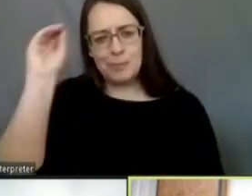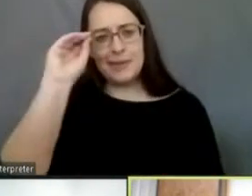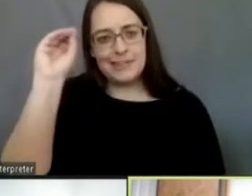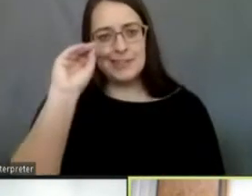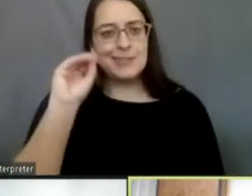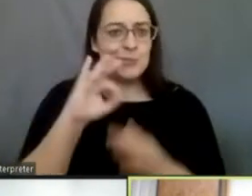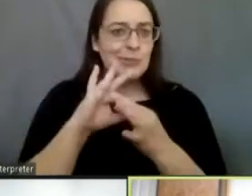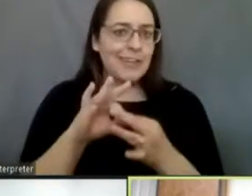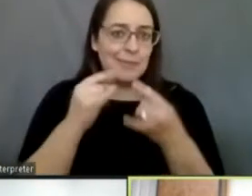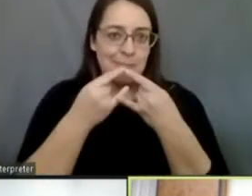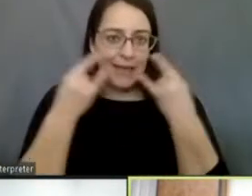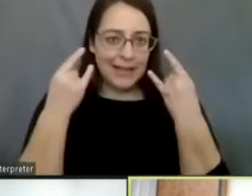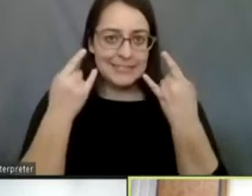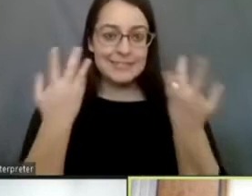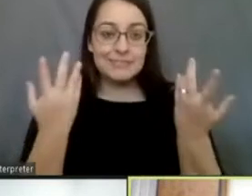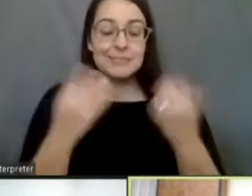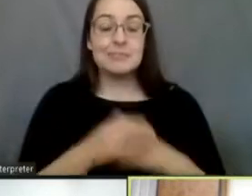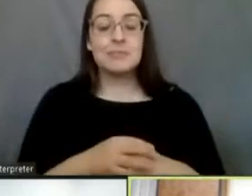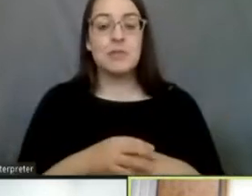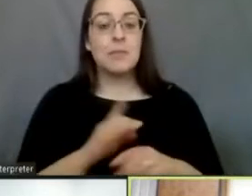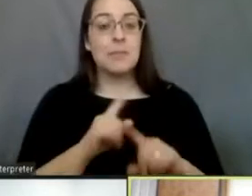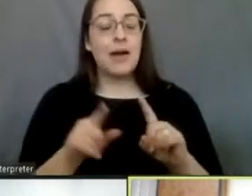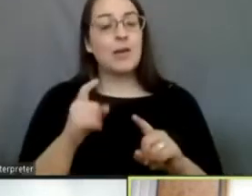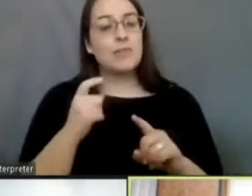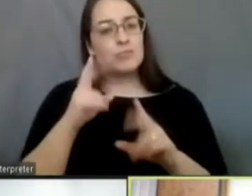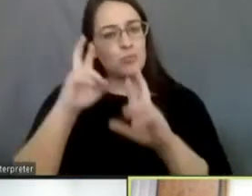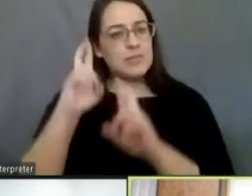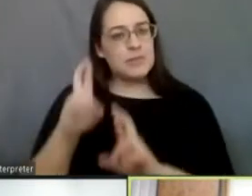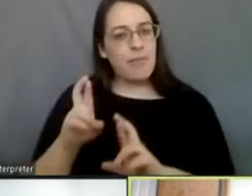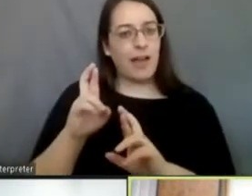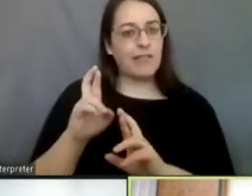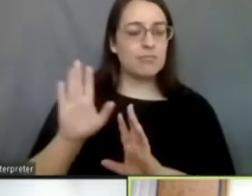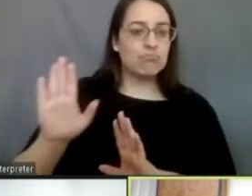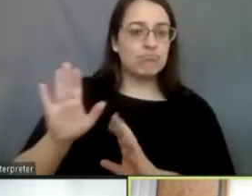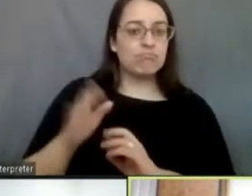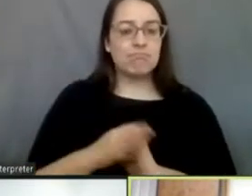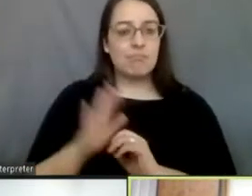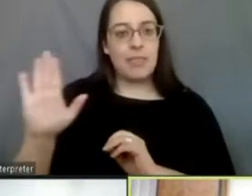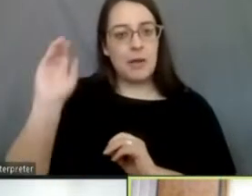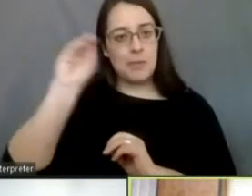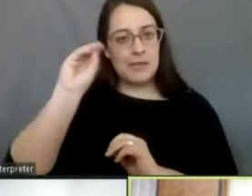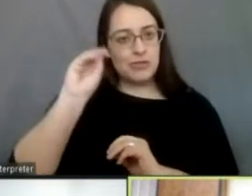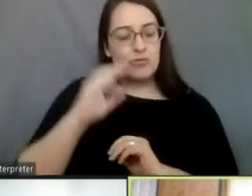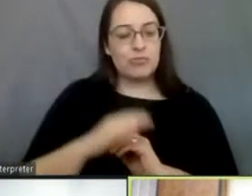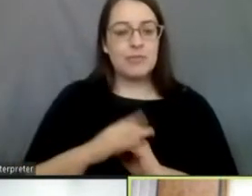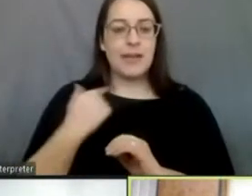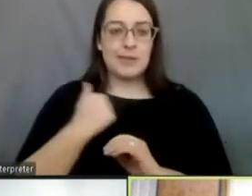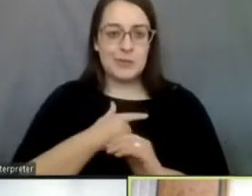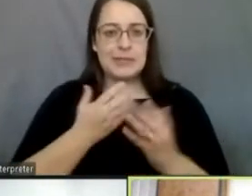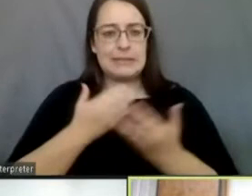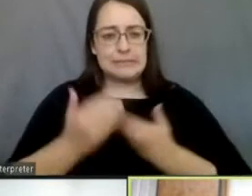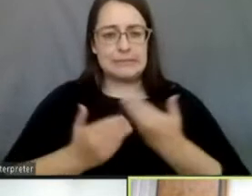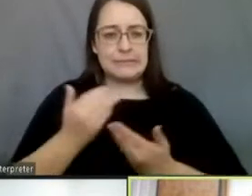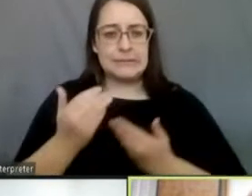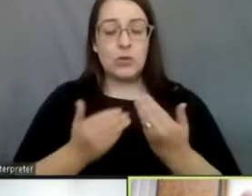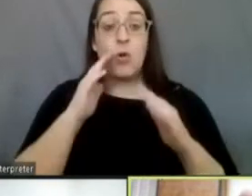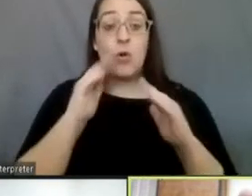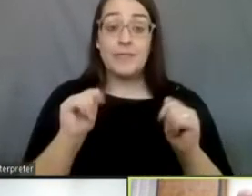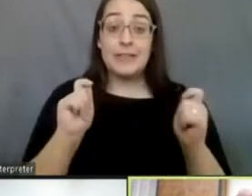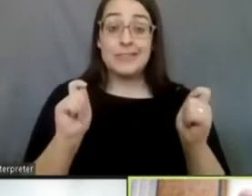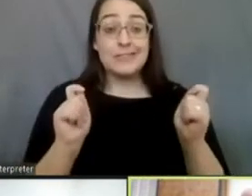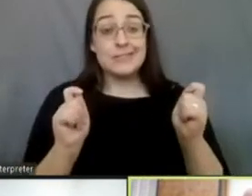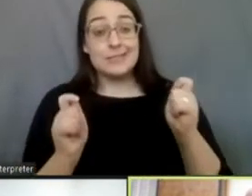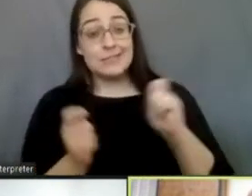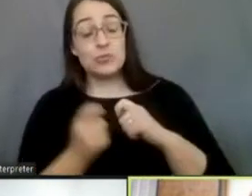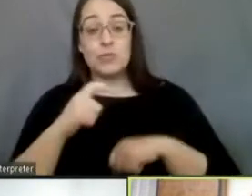coverings. I would just ask that we all treat each other with respect as we navigate through this transitional period. Hopefully we're transitioning to a period